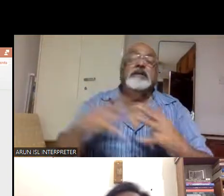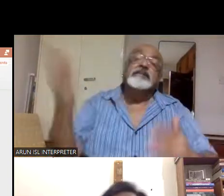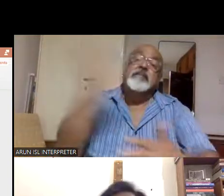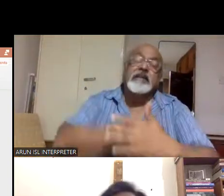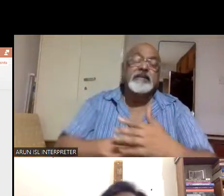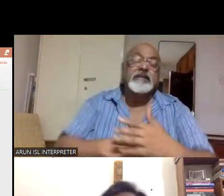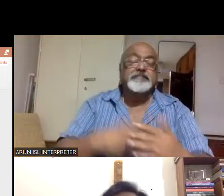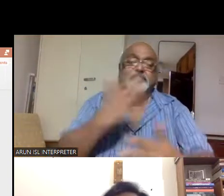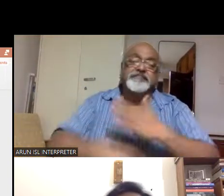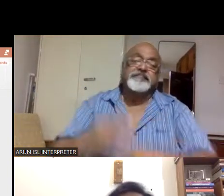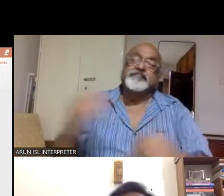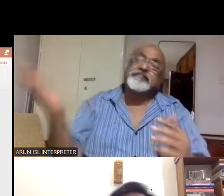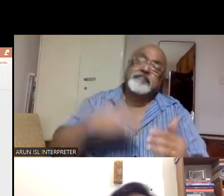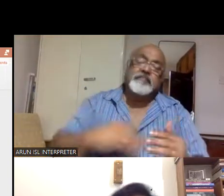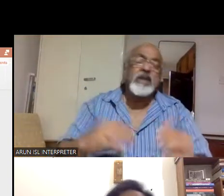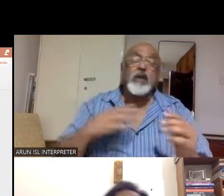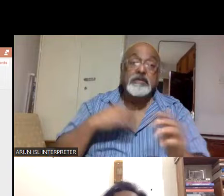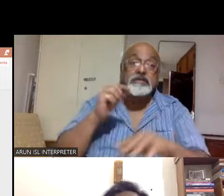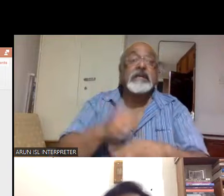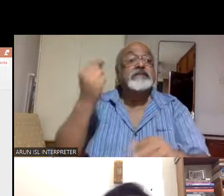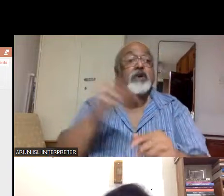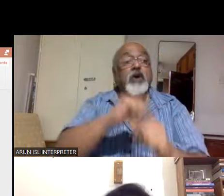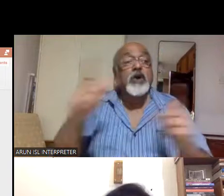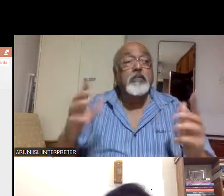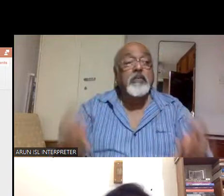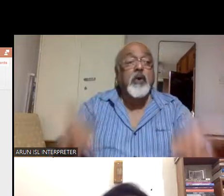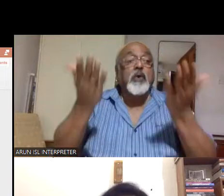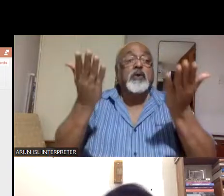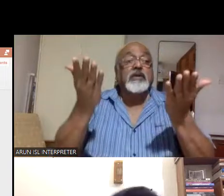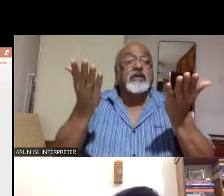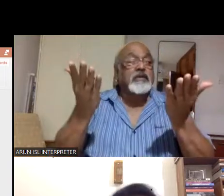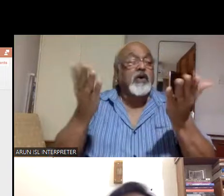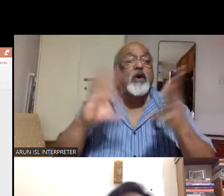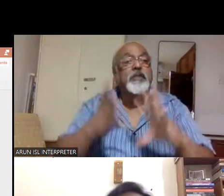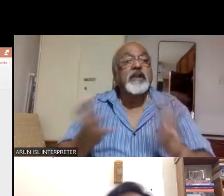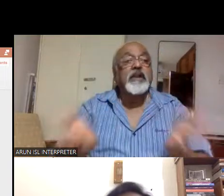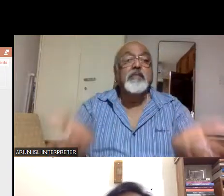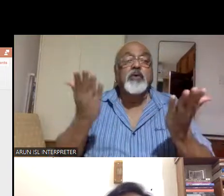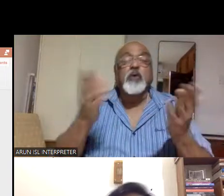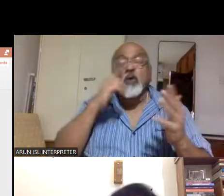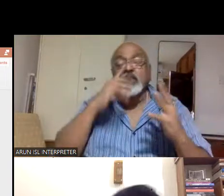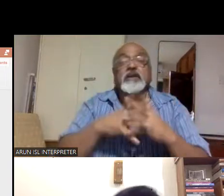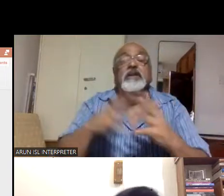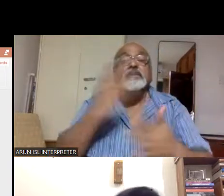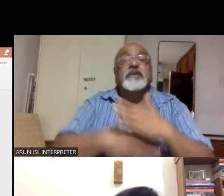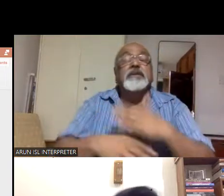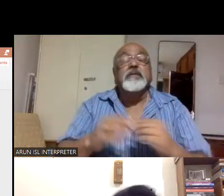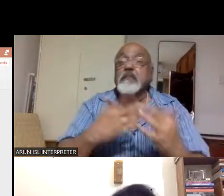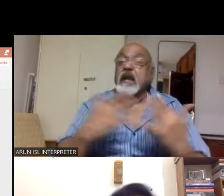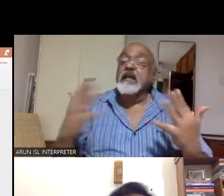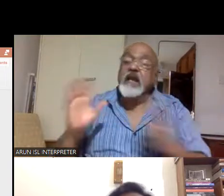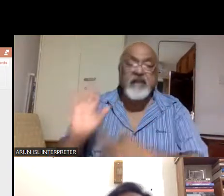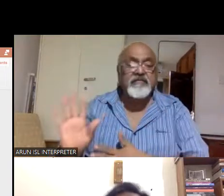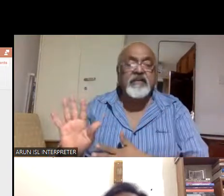this was an opportunity because their number suddenly was more. Already women with disabilities, they were